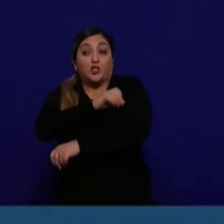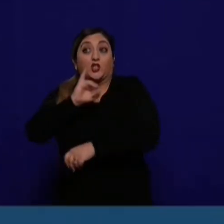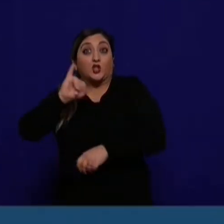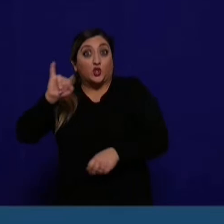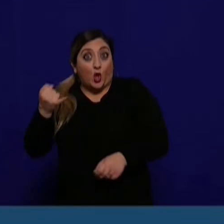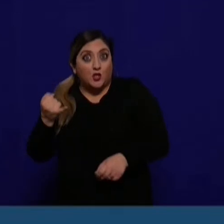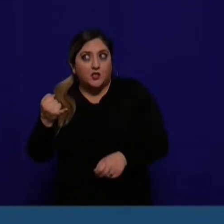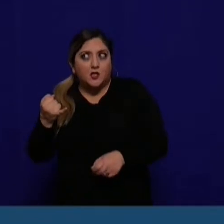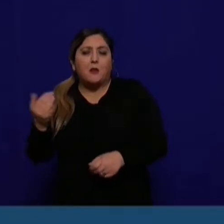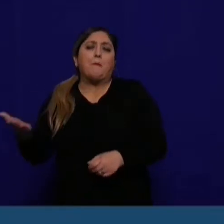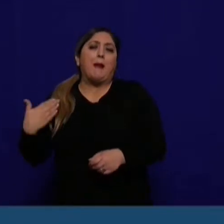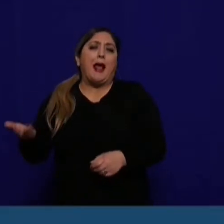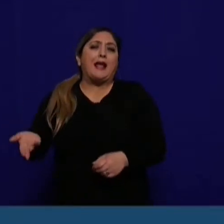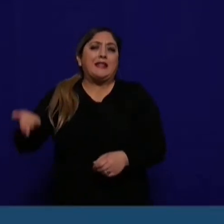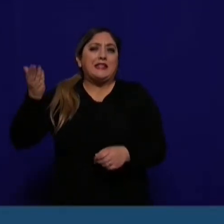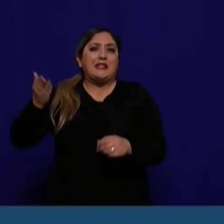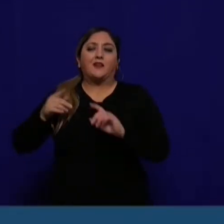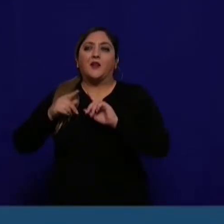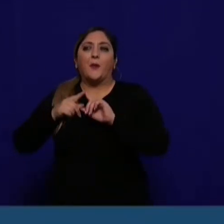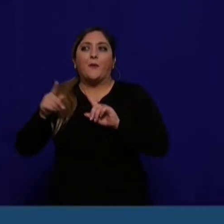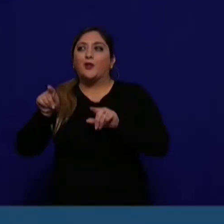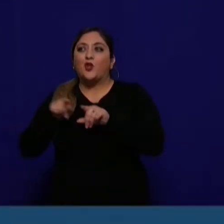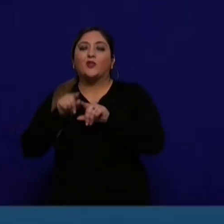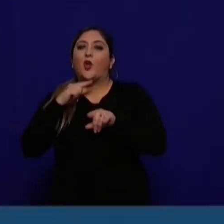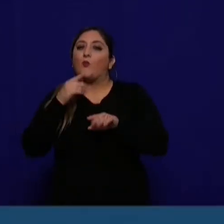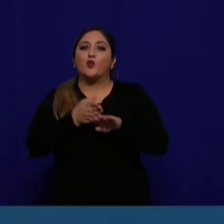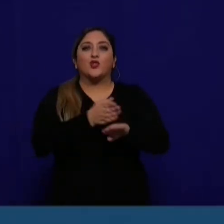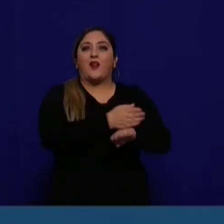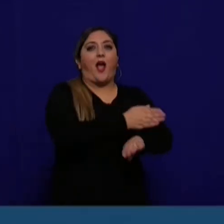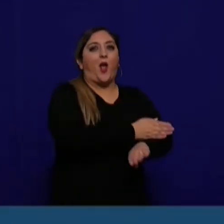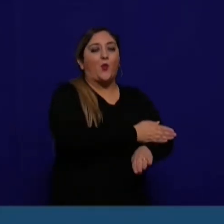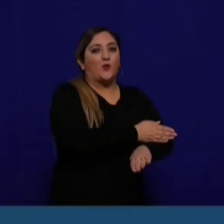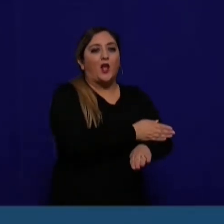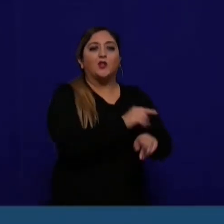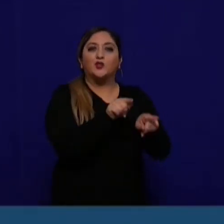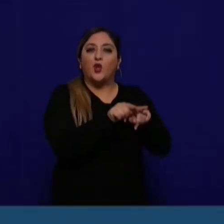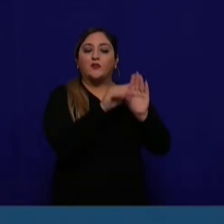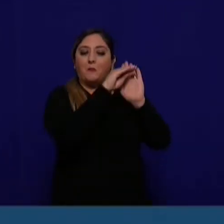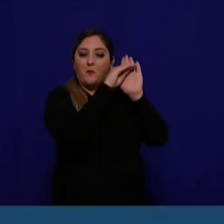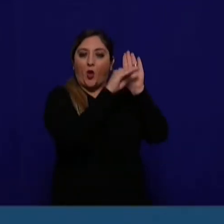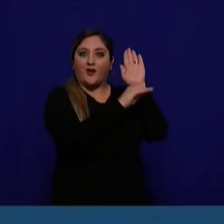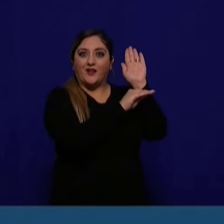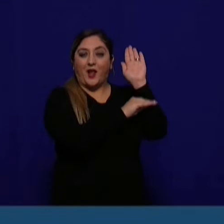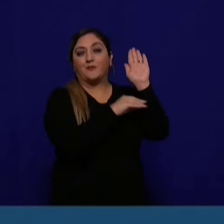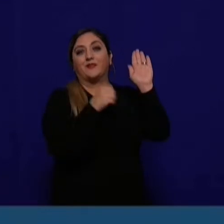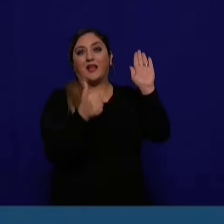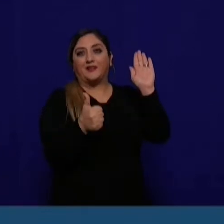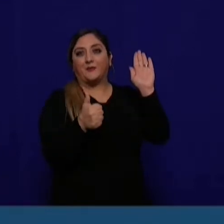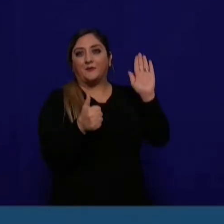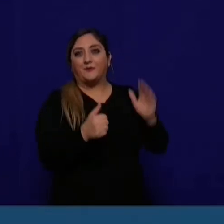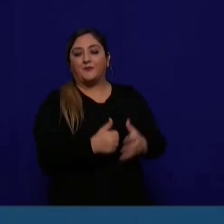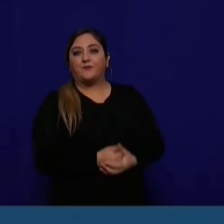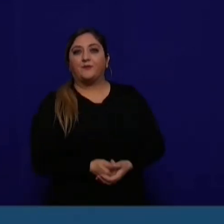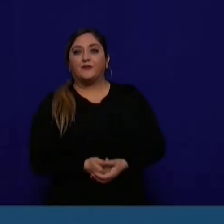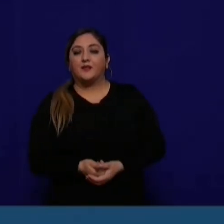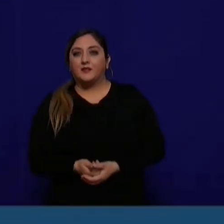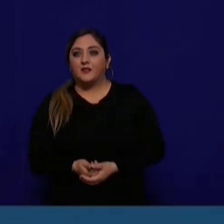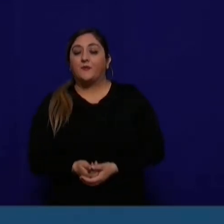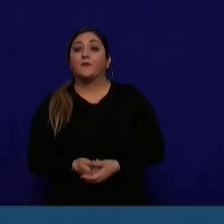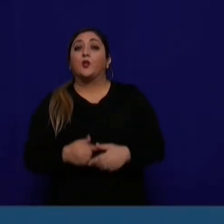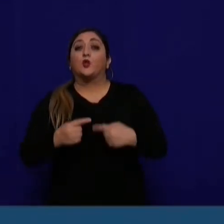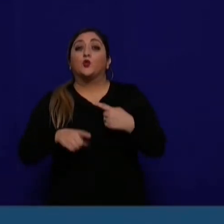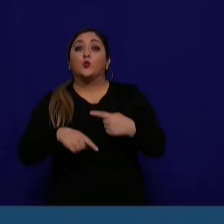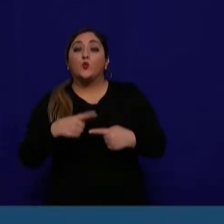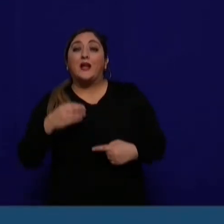iktar il-programm, jiġifieri dan mhux se tkun qiegħda żommna lura mill-programm ta' tilqim li aħna għandna diġà fil-post. U l-protokoll dwar